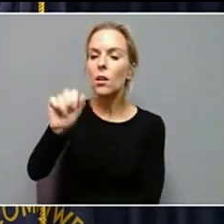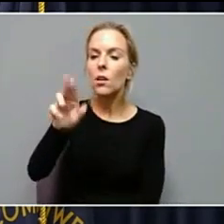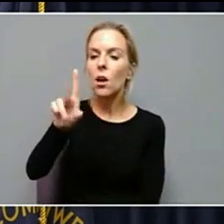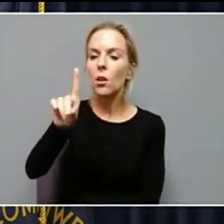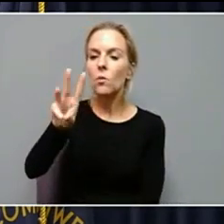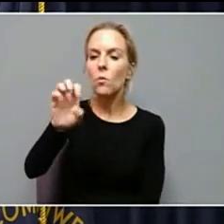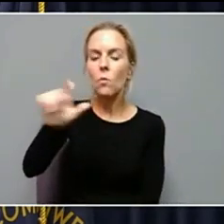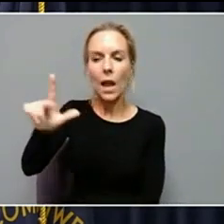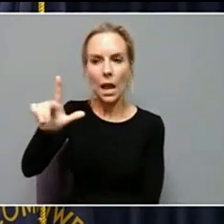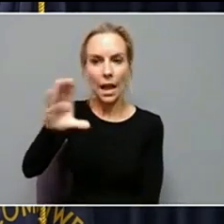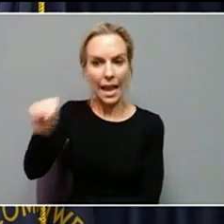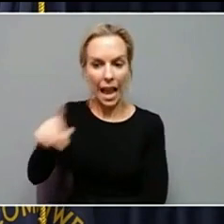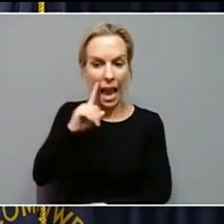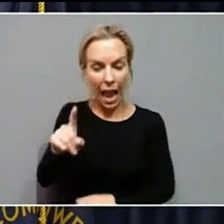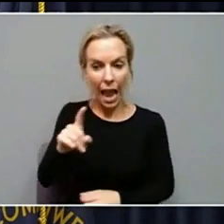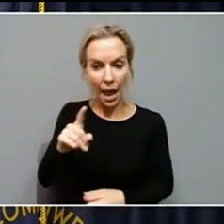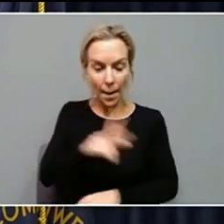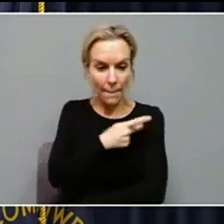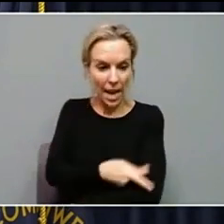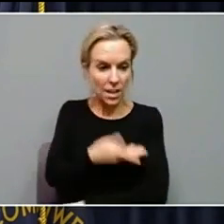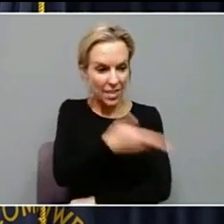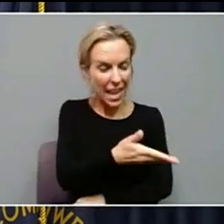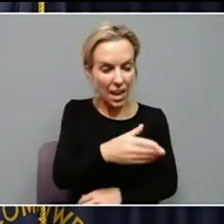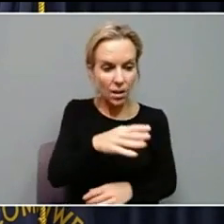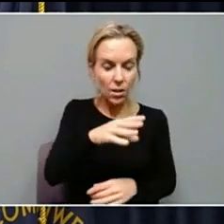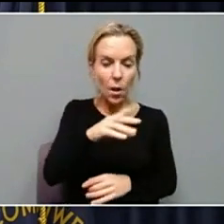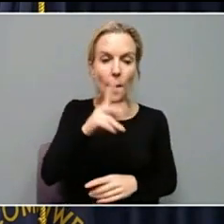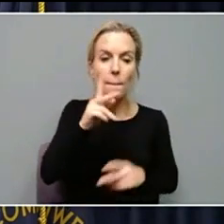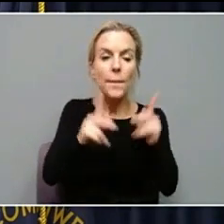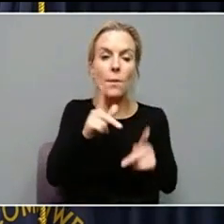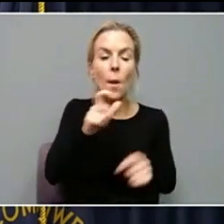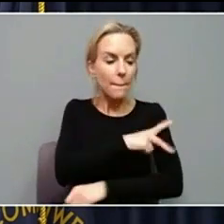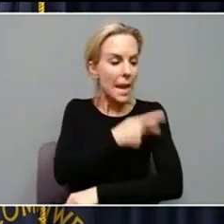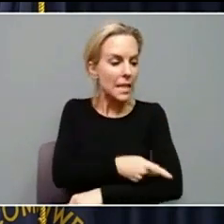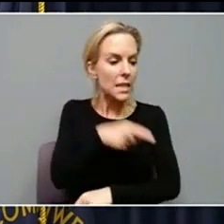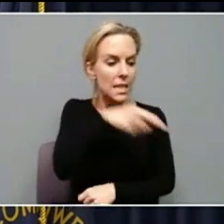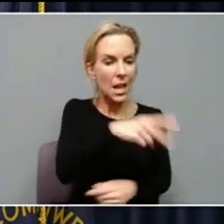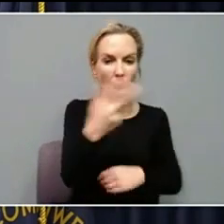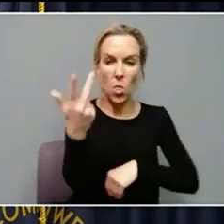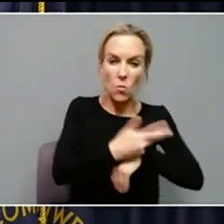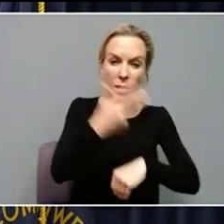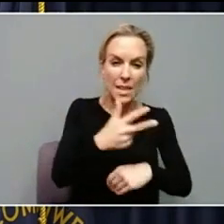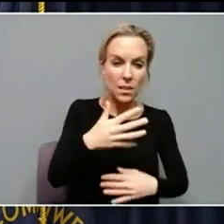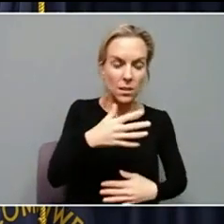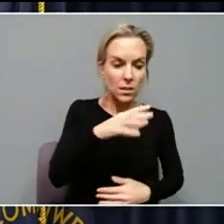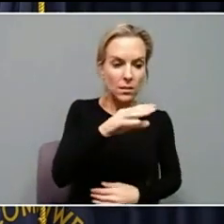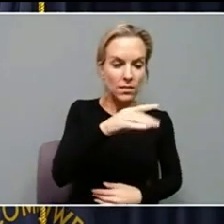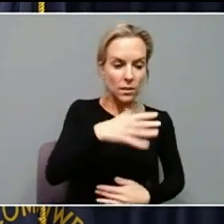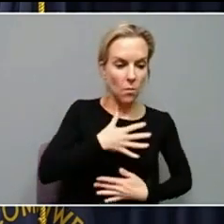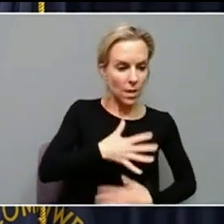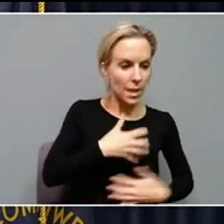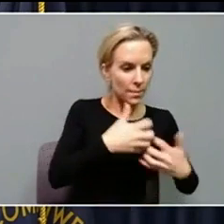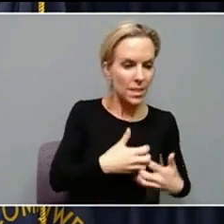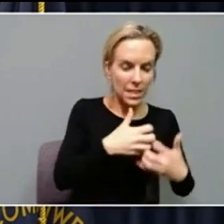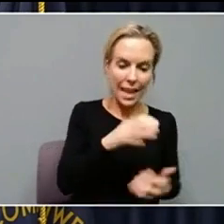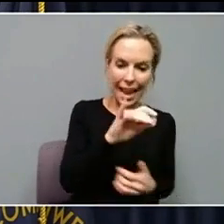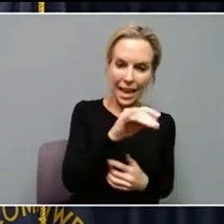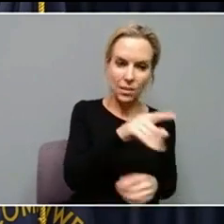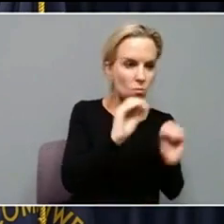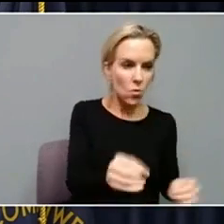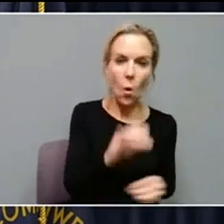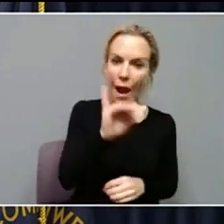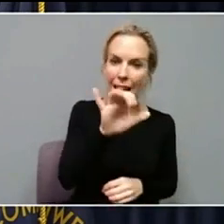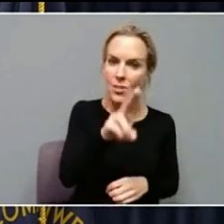for 3 days on a ventilator, unable to transfer. There's no ICUs in that hospital. Monroe County